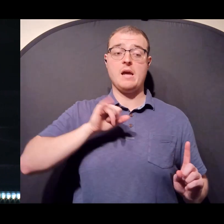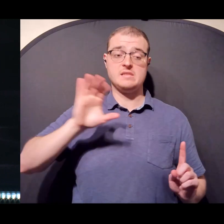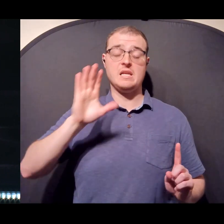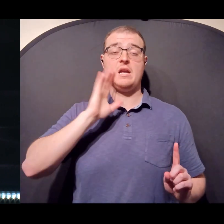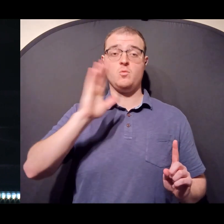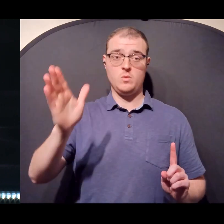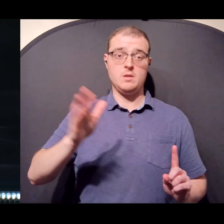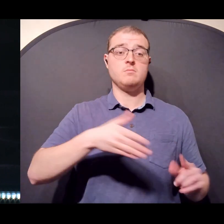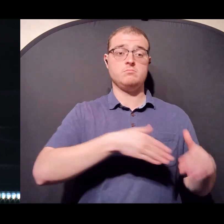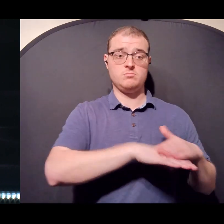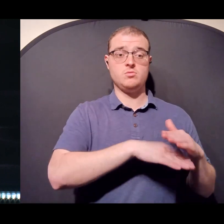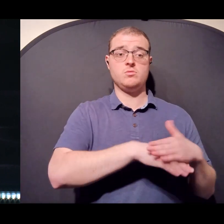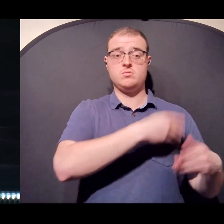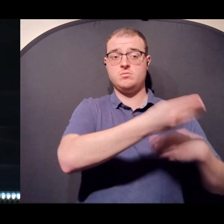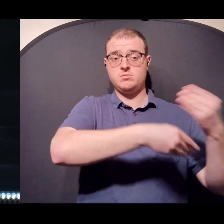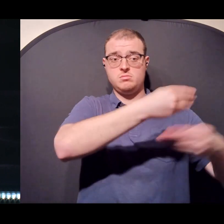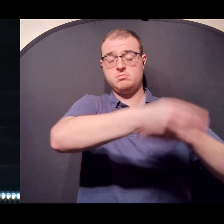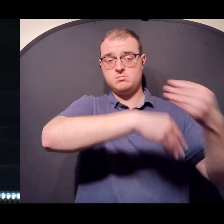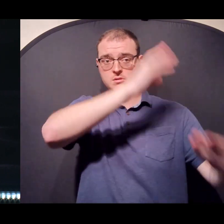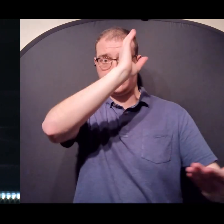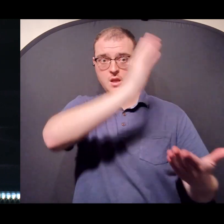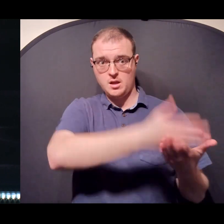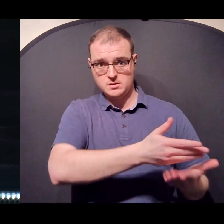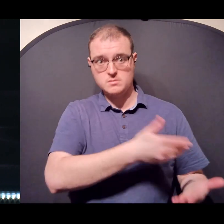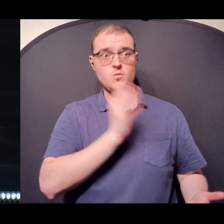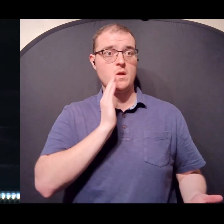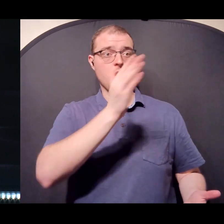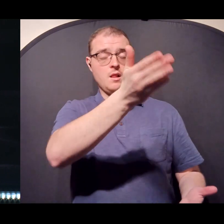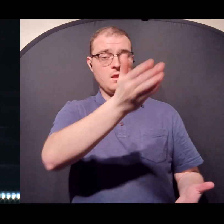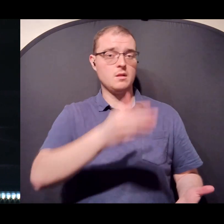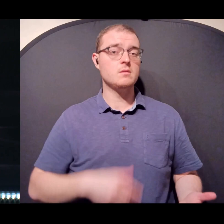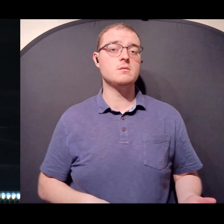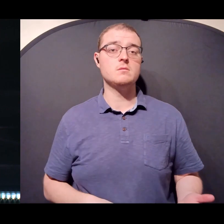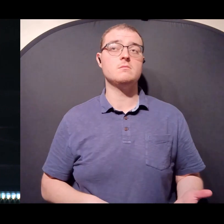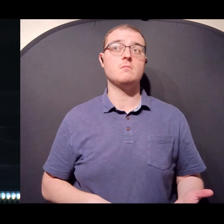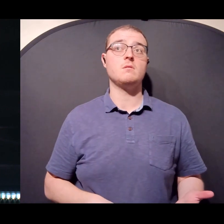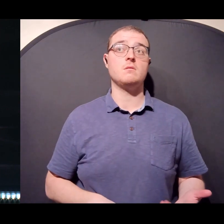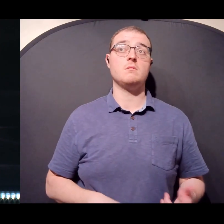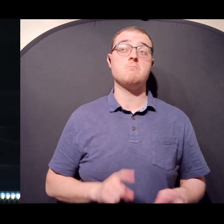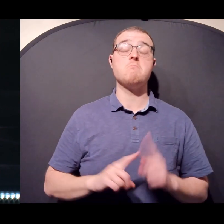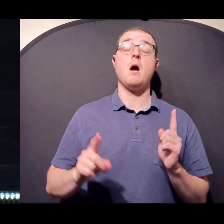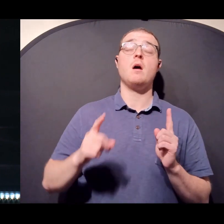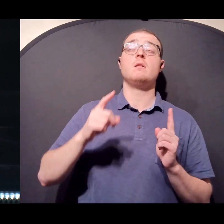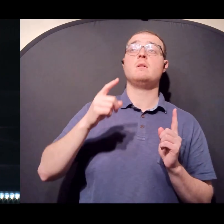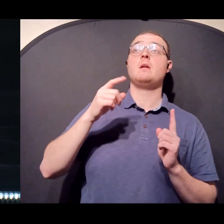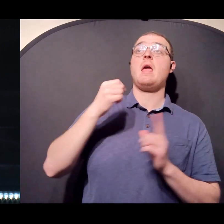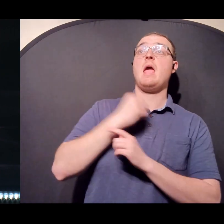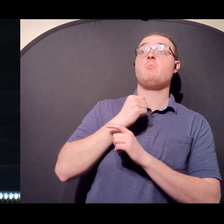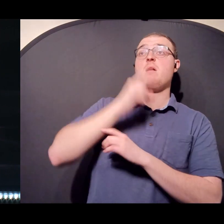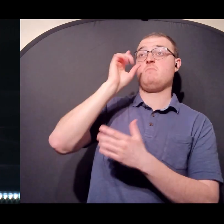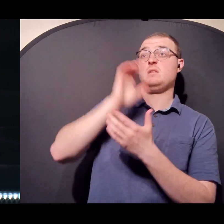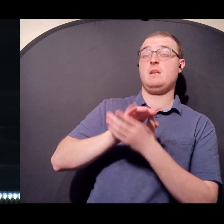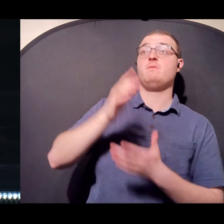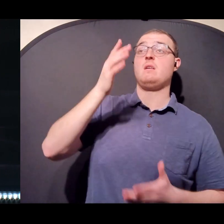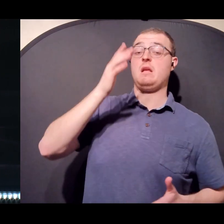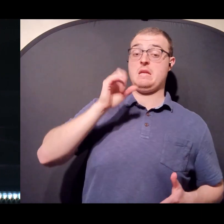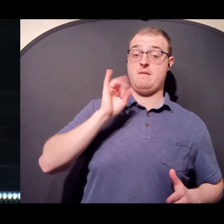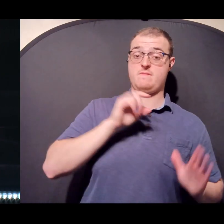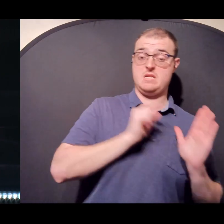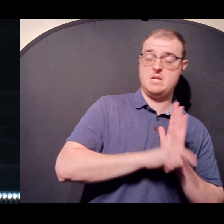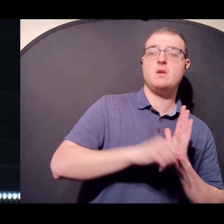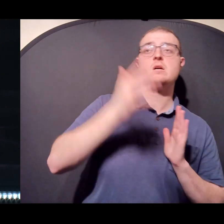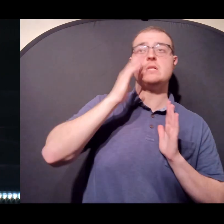counted. But Abraham, the reason that if Isaac died, God was able to bring him back to life. Wow. What